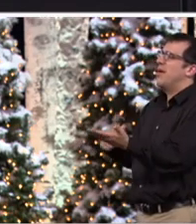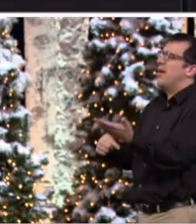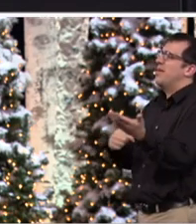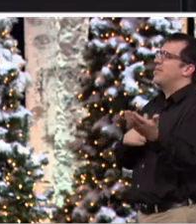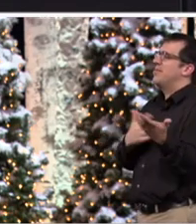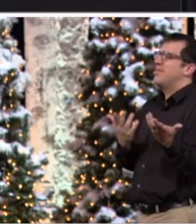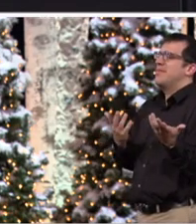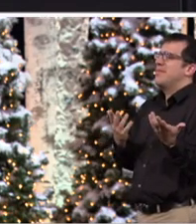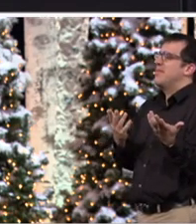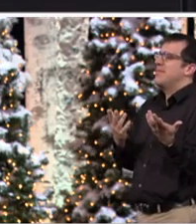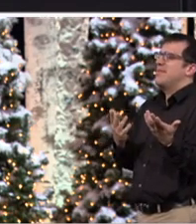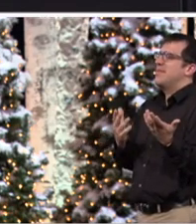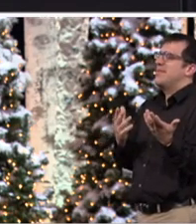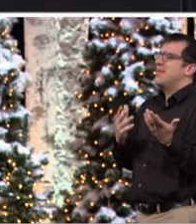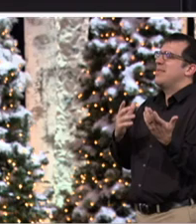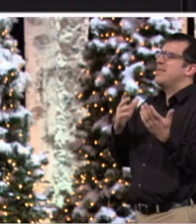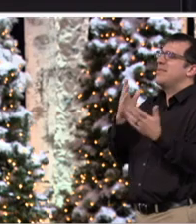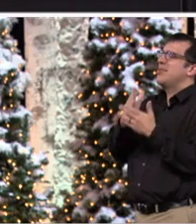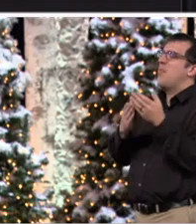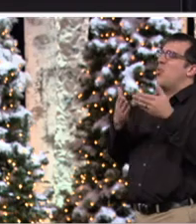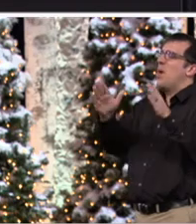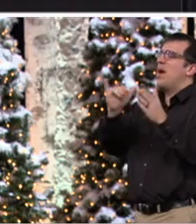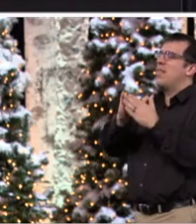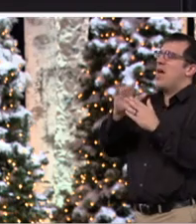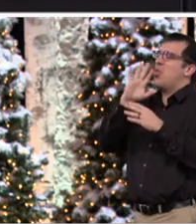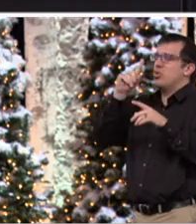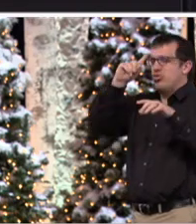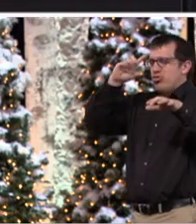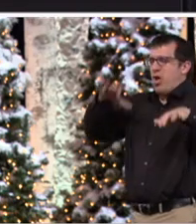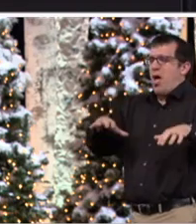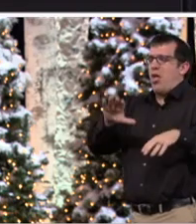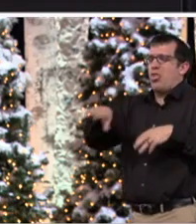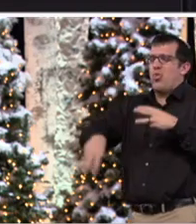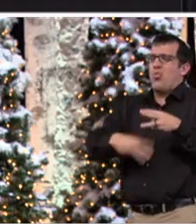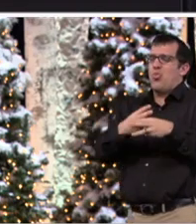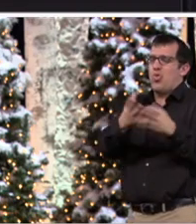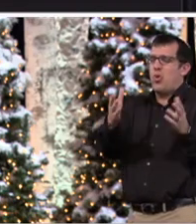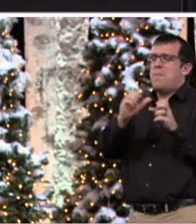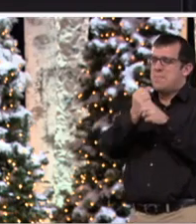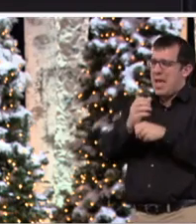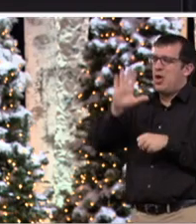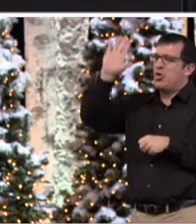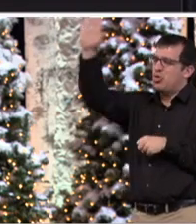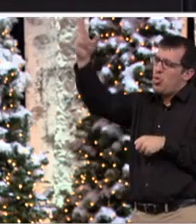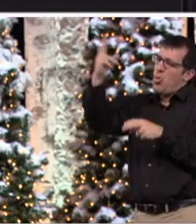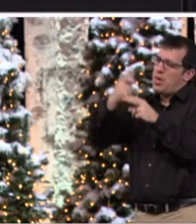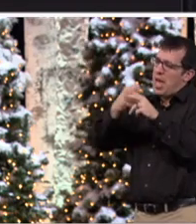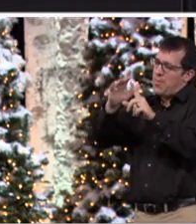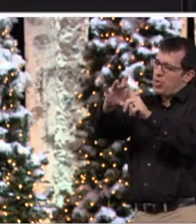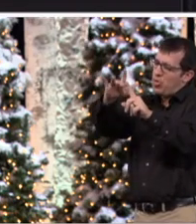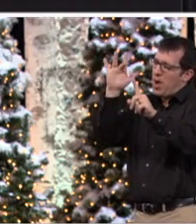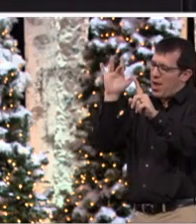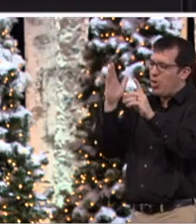in ways that would astound the world. Make your name great through ordinary people.